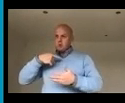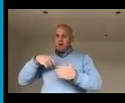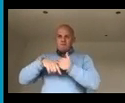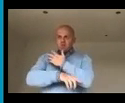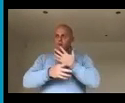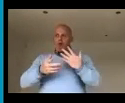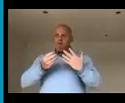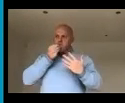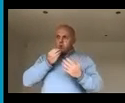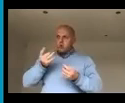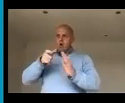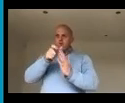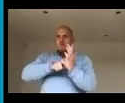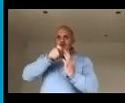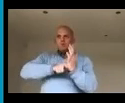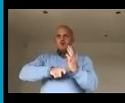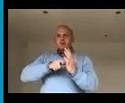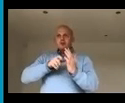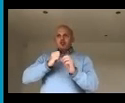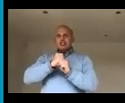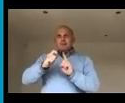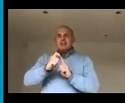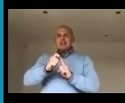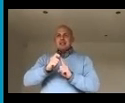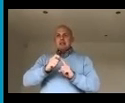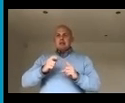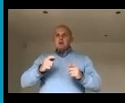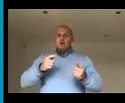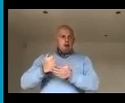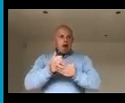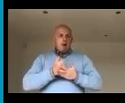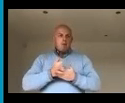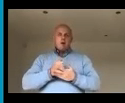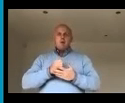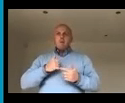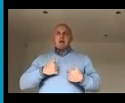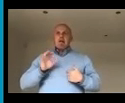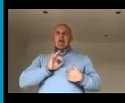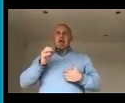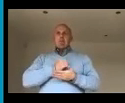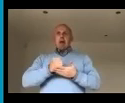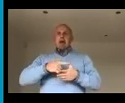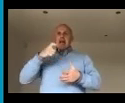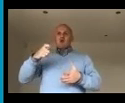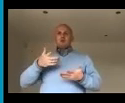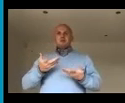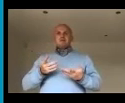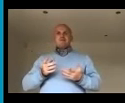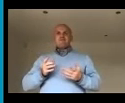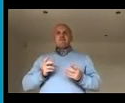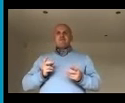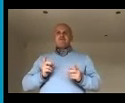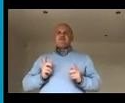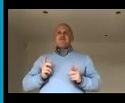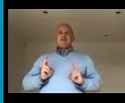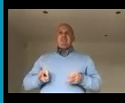not got a bank account or a constitution and you're just an informal group, it's still possible to get your